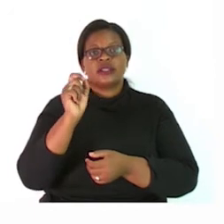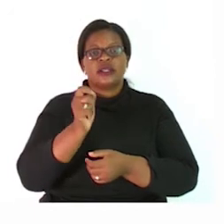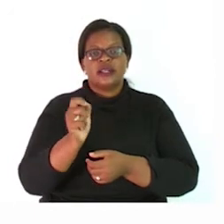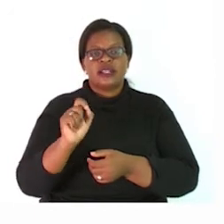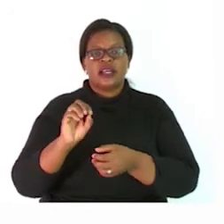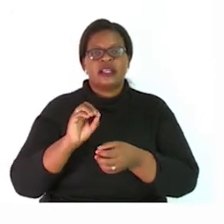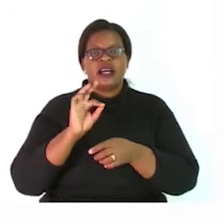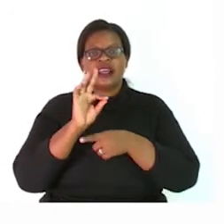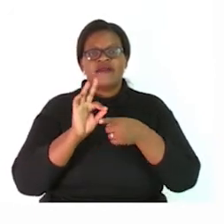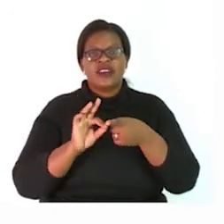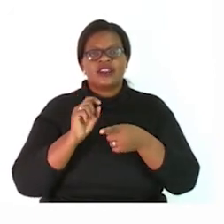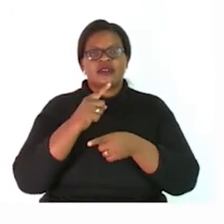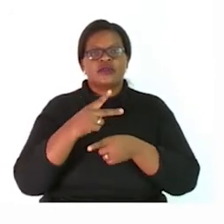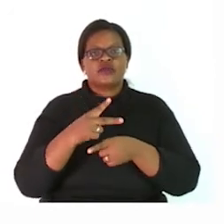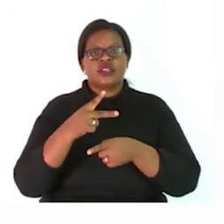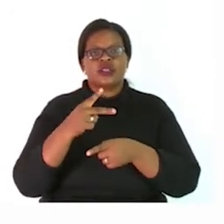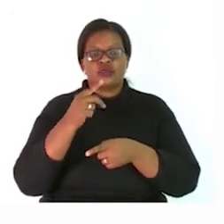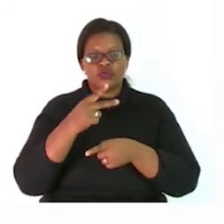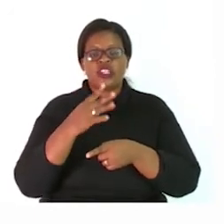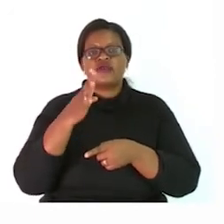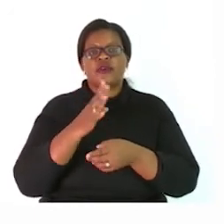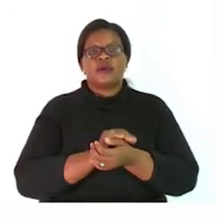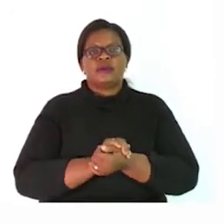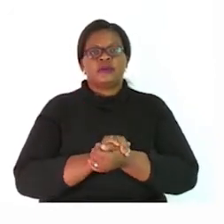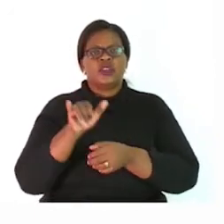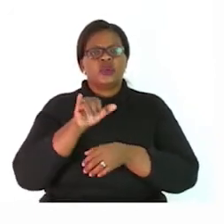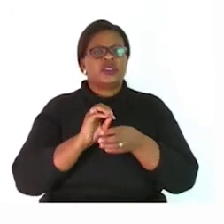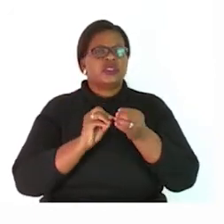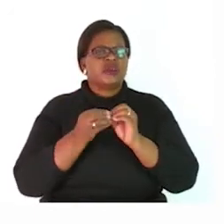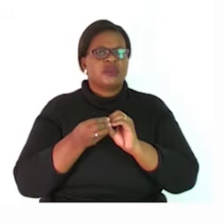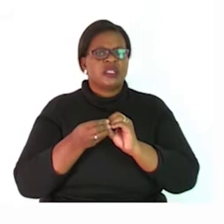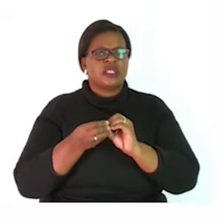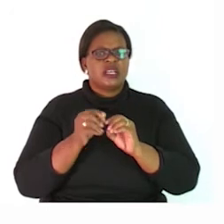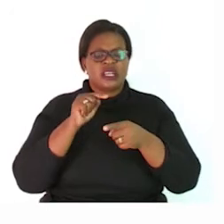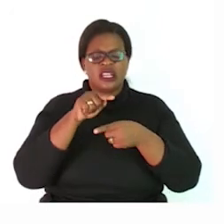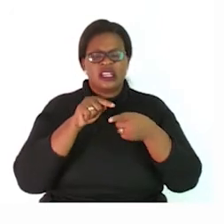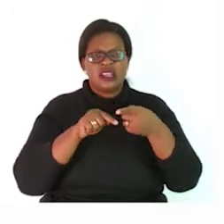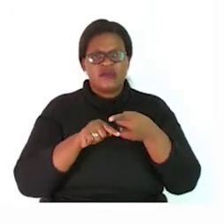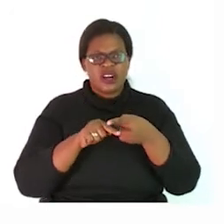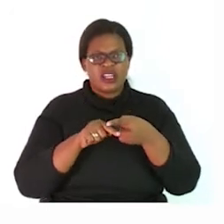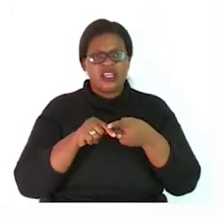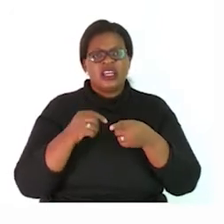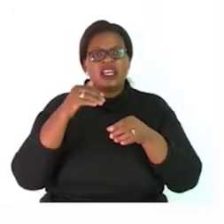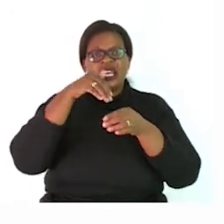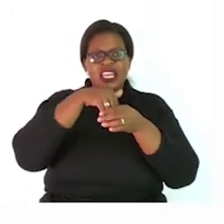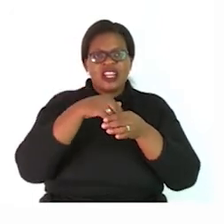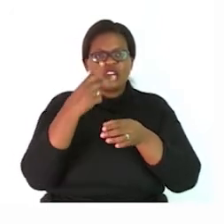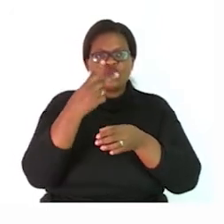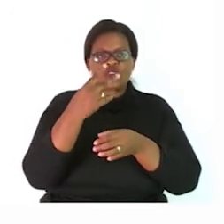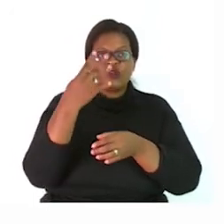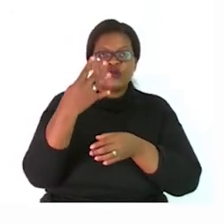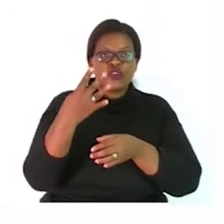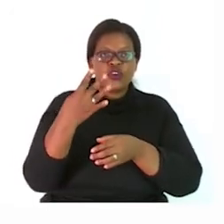factors of 24, which numbers can be divided into 24